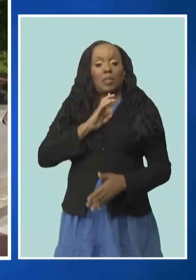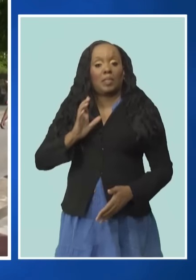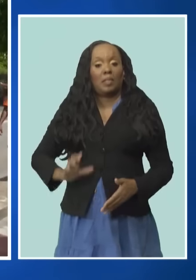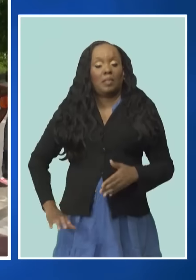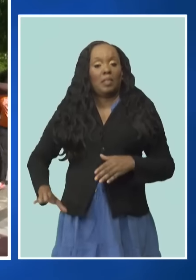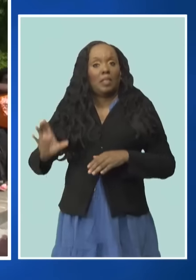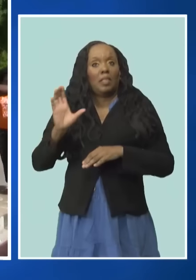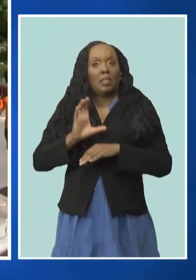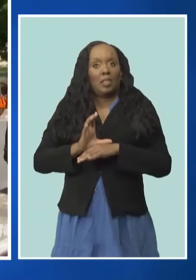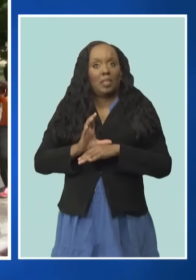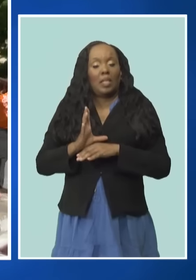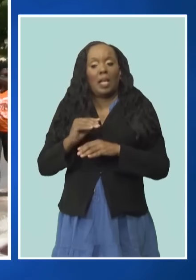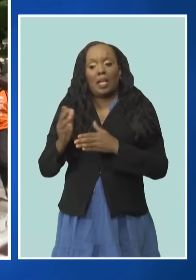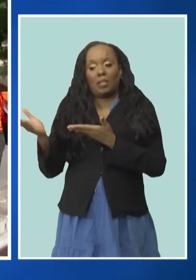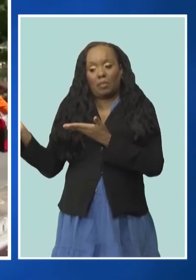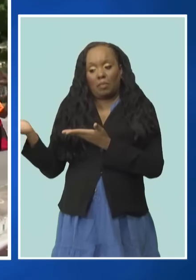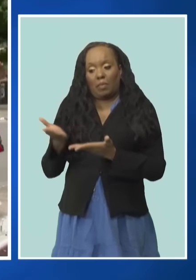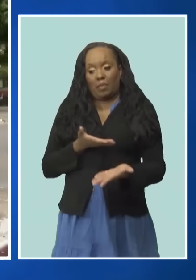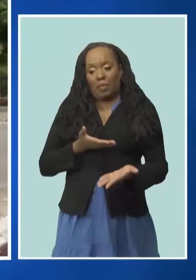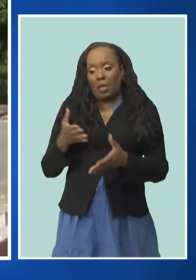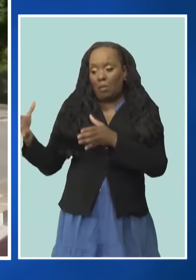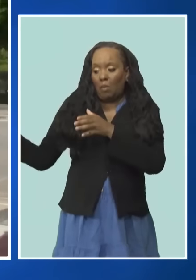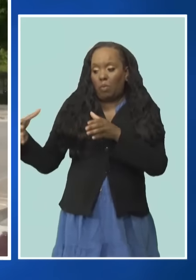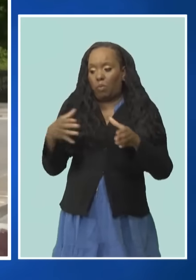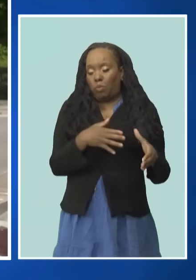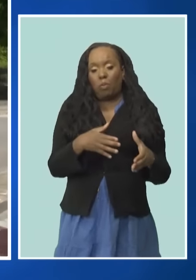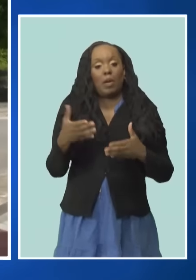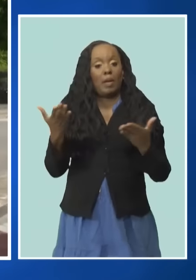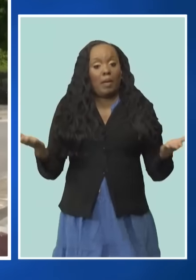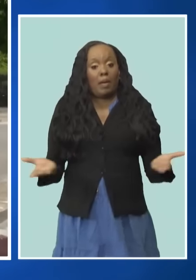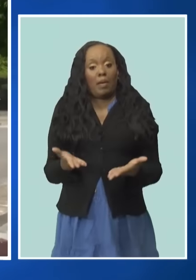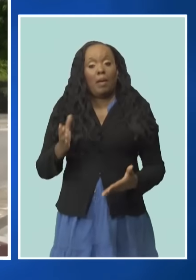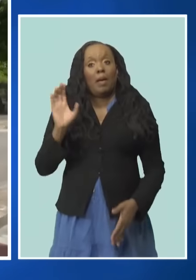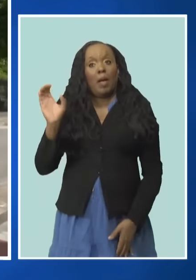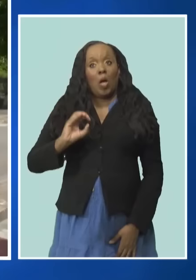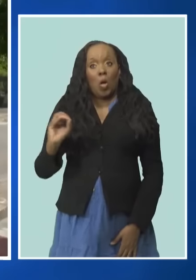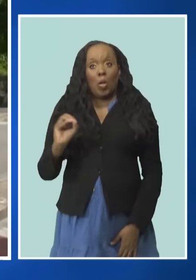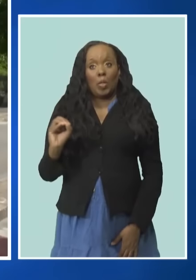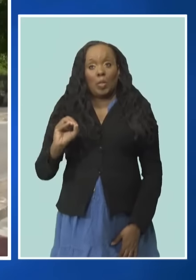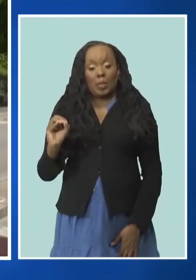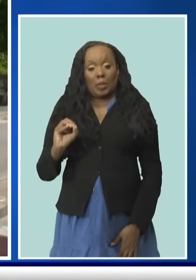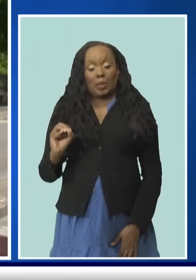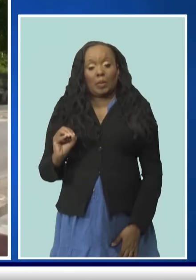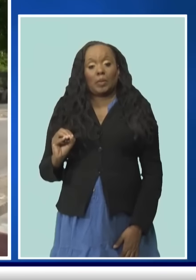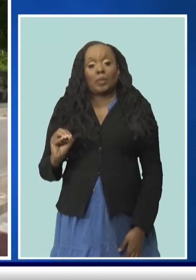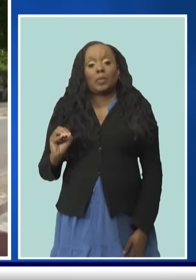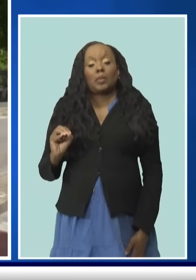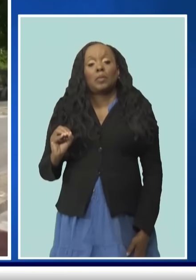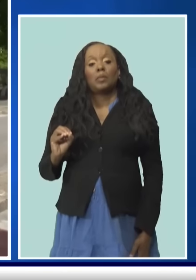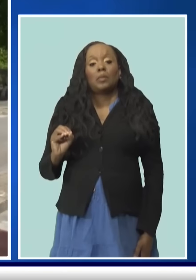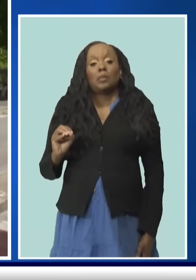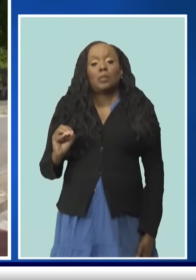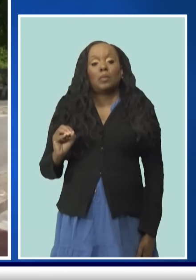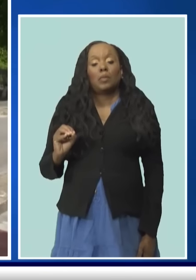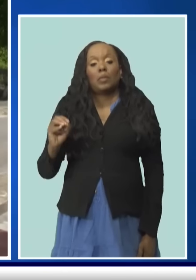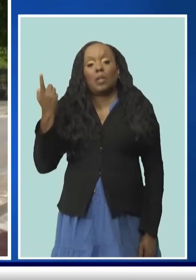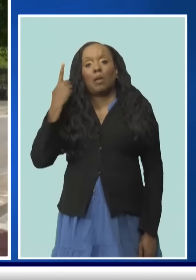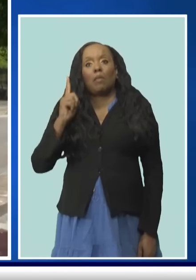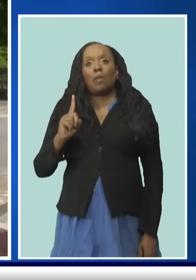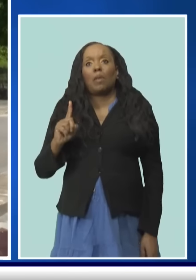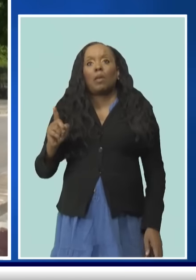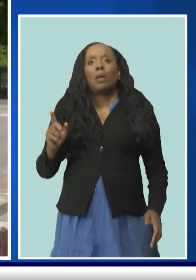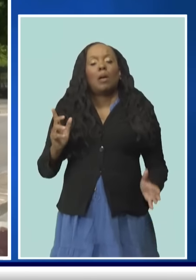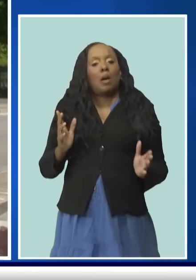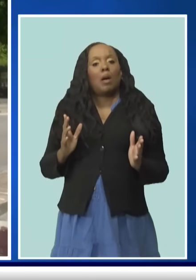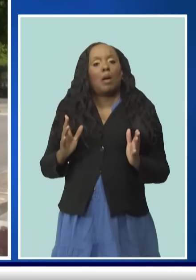them over to Oistins for the shore, or rather the sea-to-shore experience,